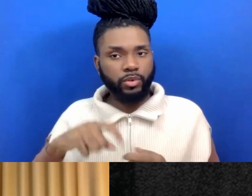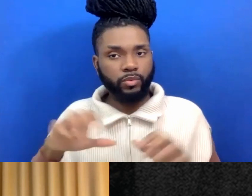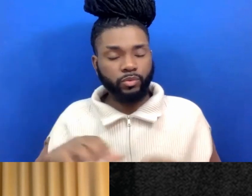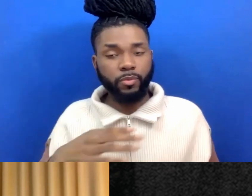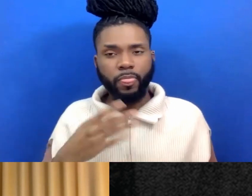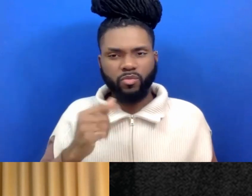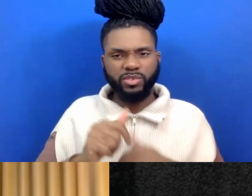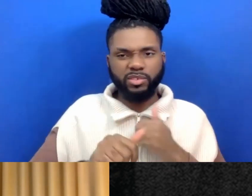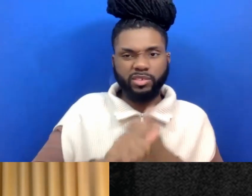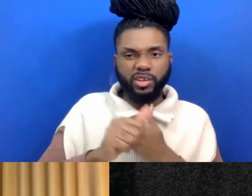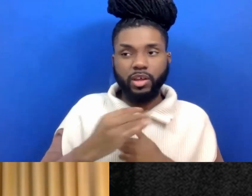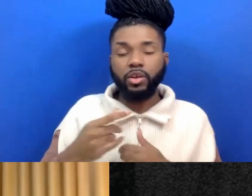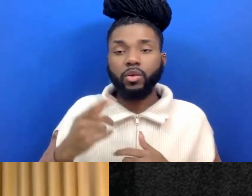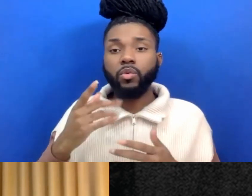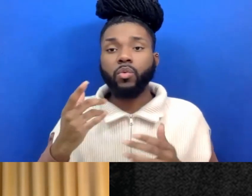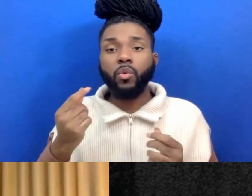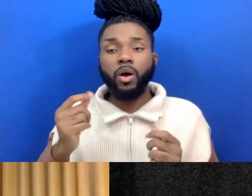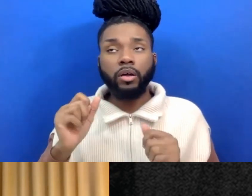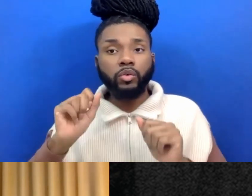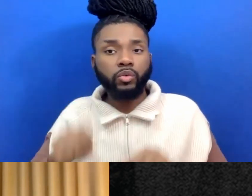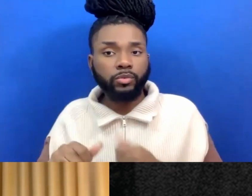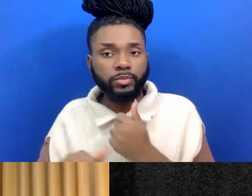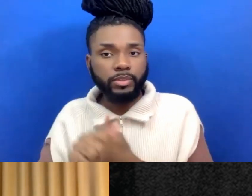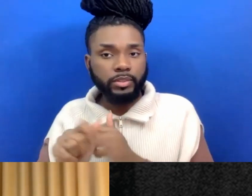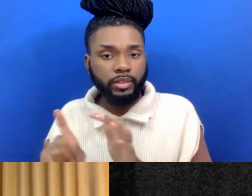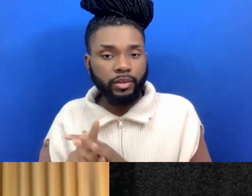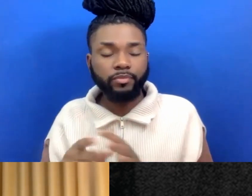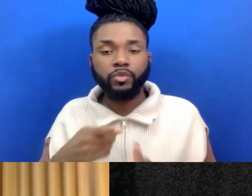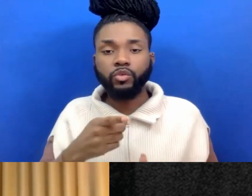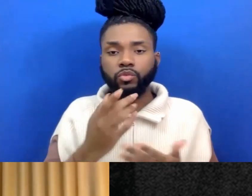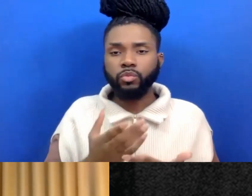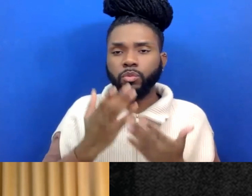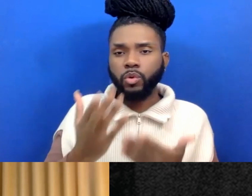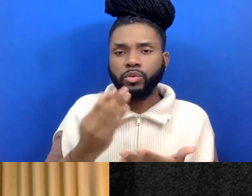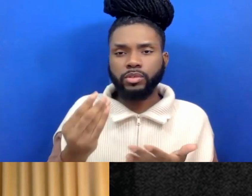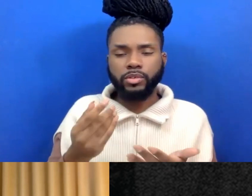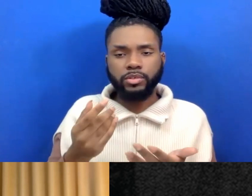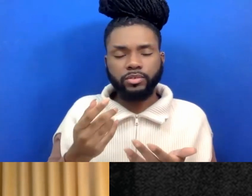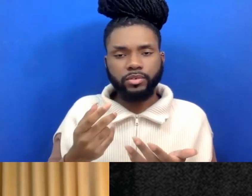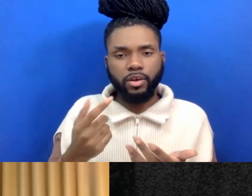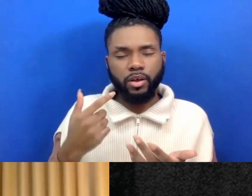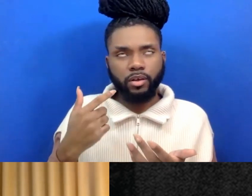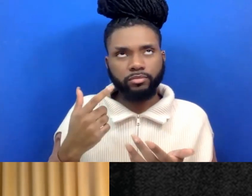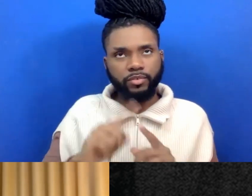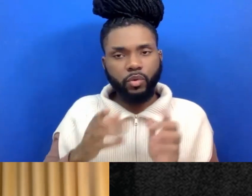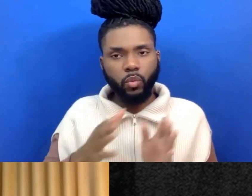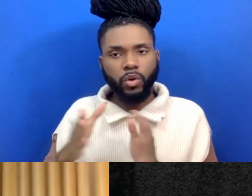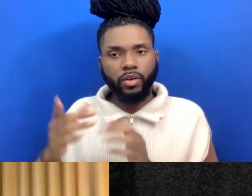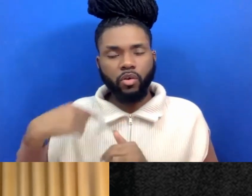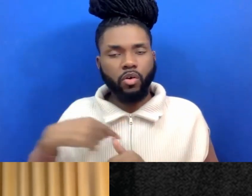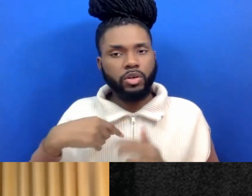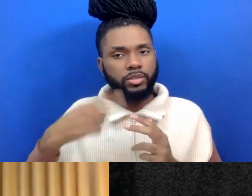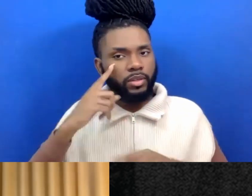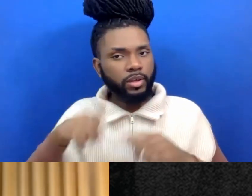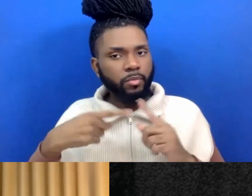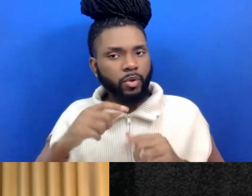stakes. And you propose and take us through multiple ways of engaging work, not art